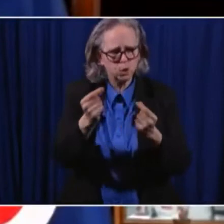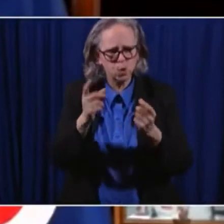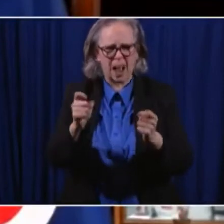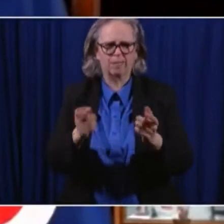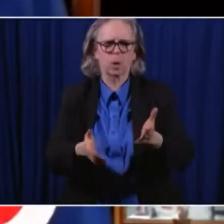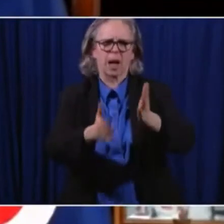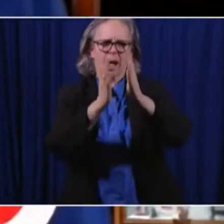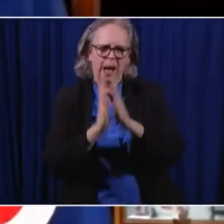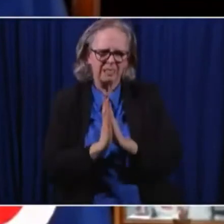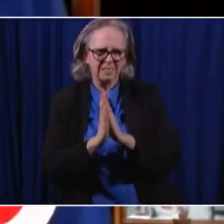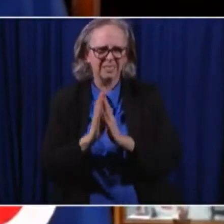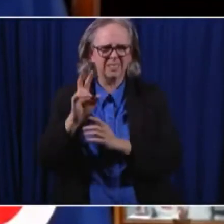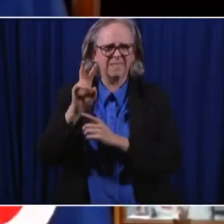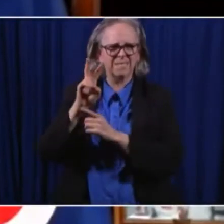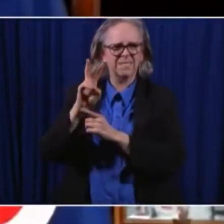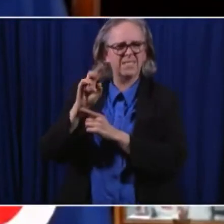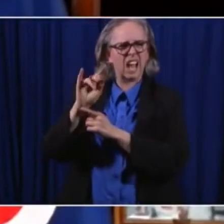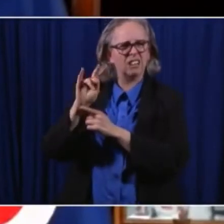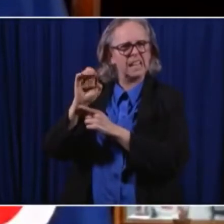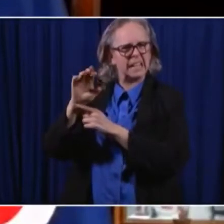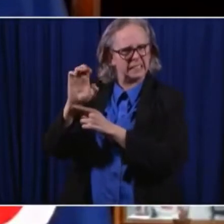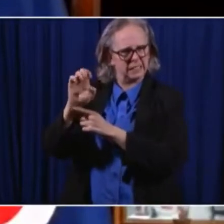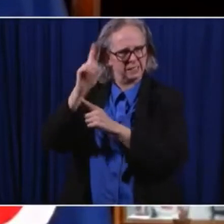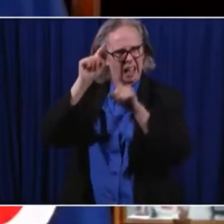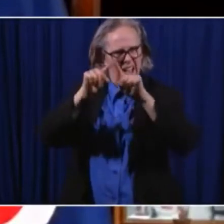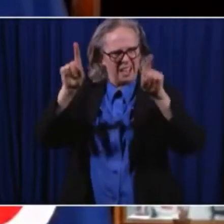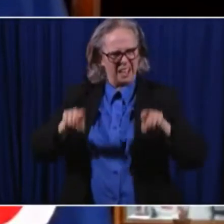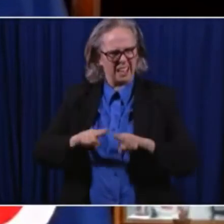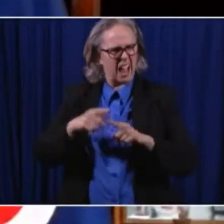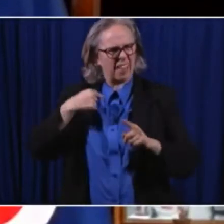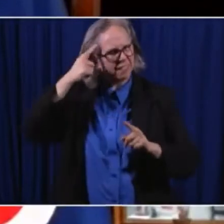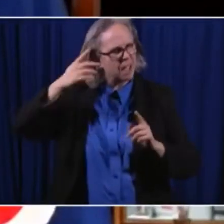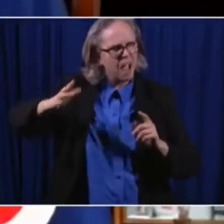not aware that they have sought that variance yet. So